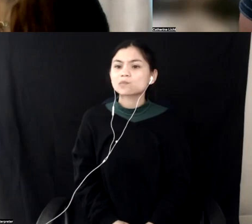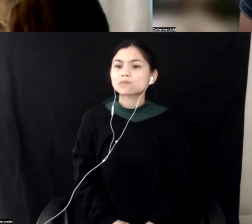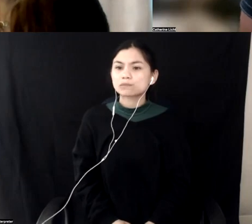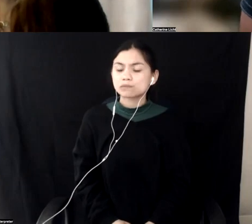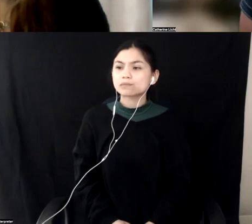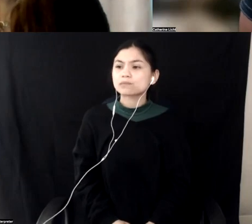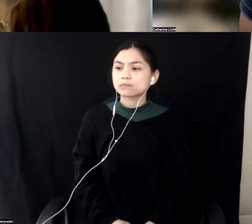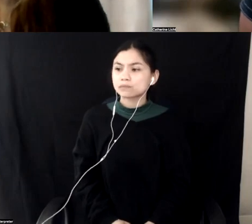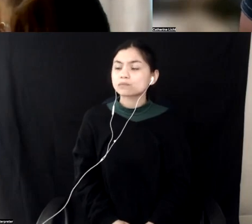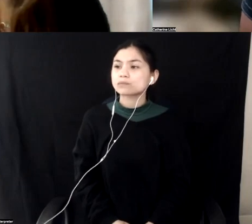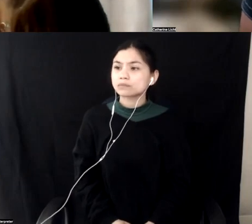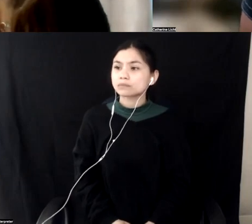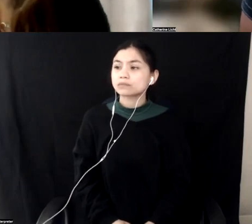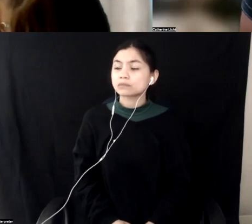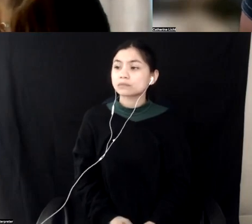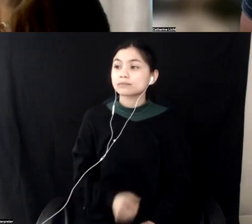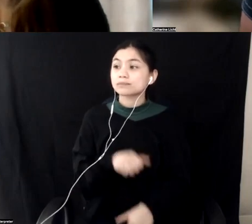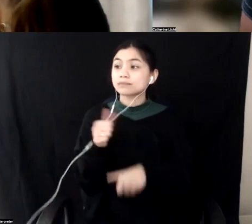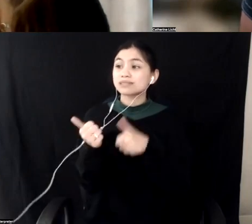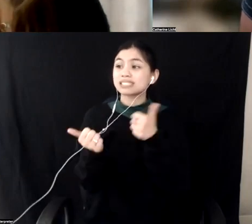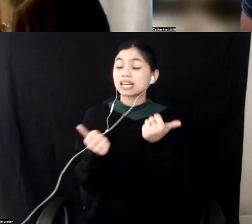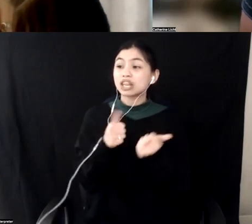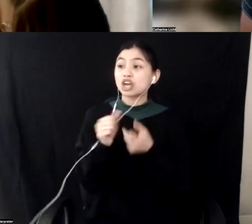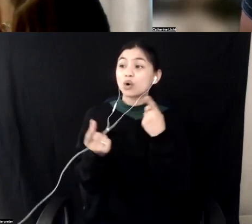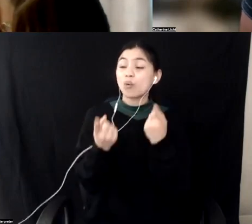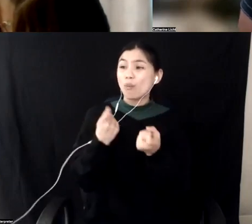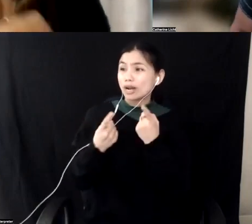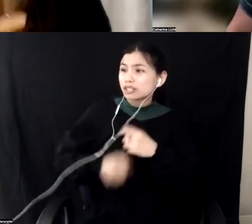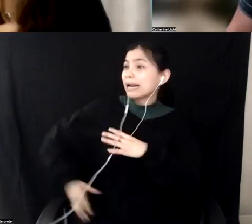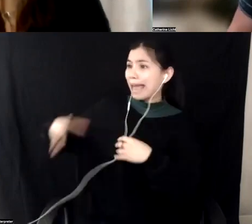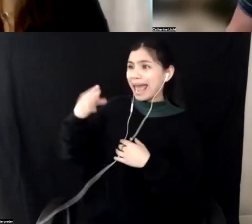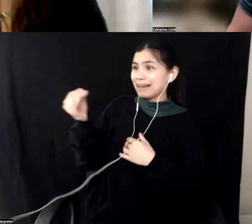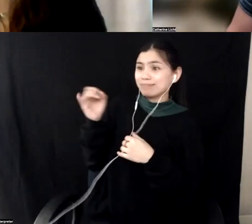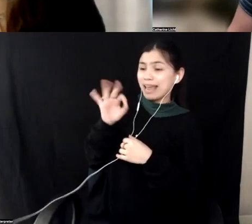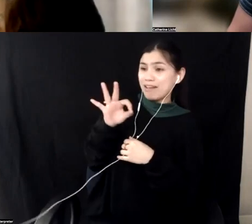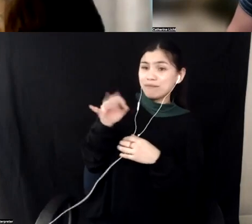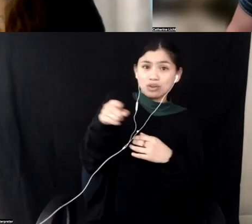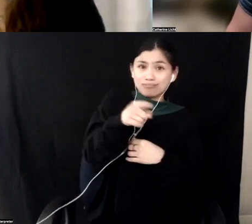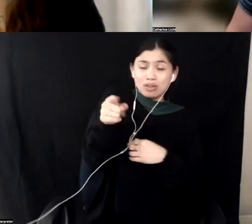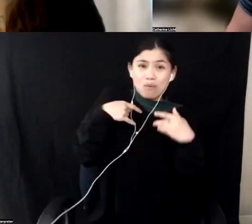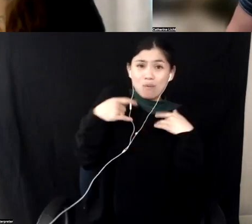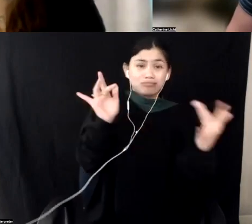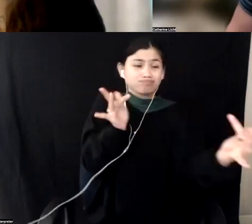So and if anybody wants to reach out,